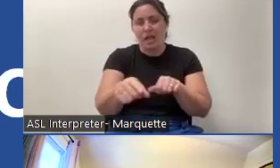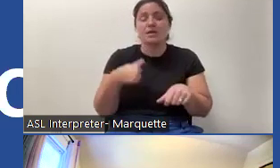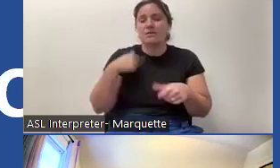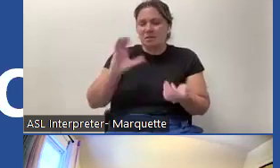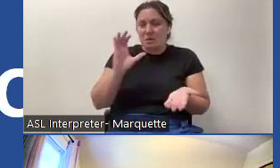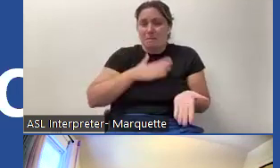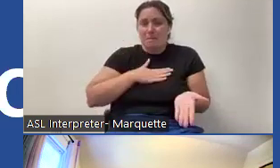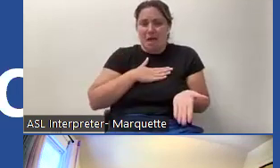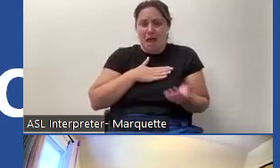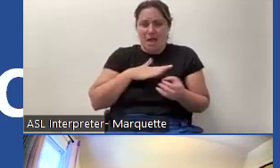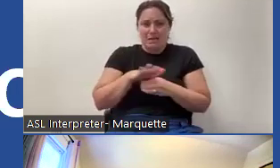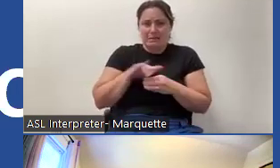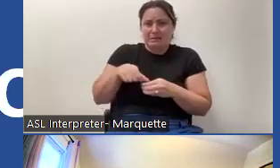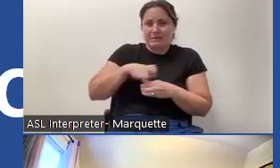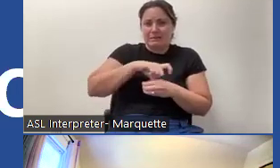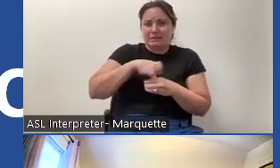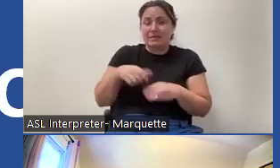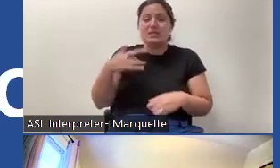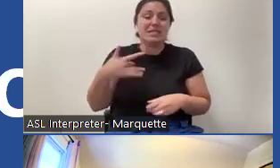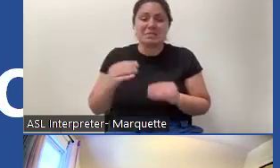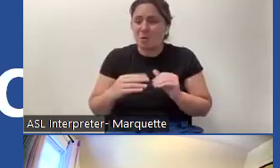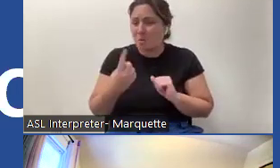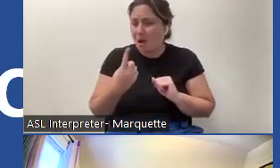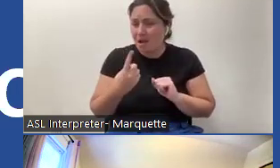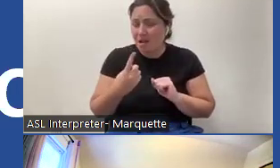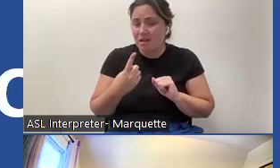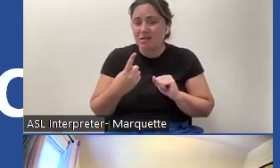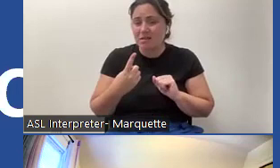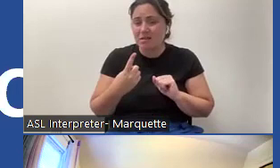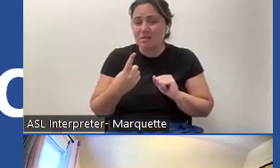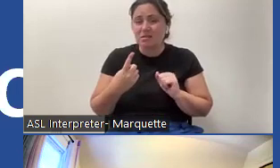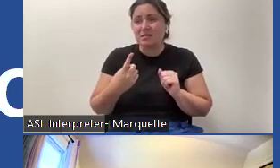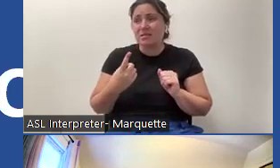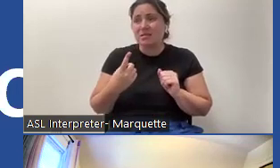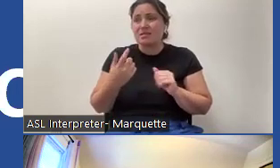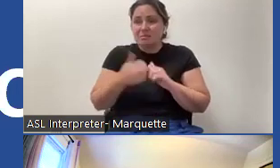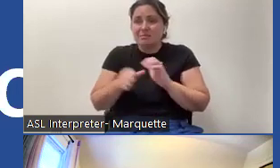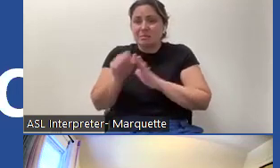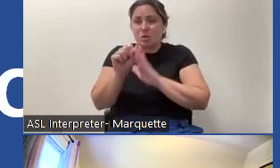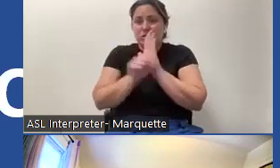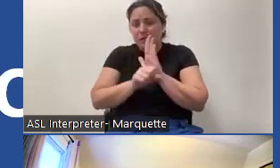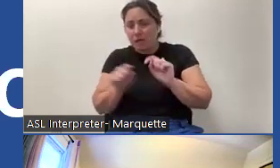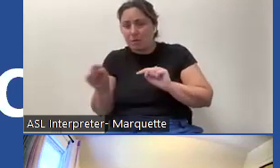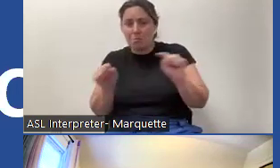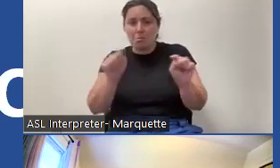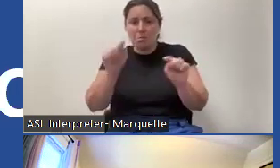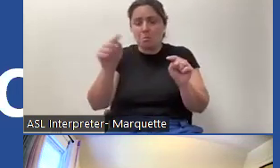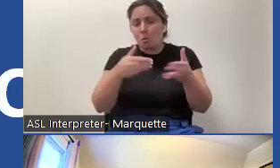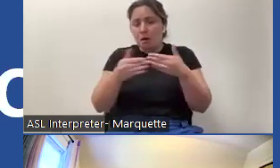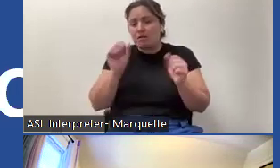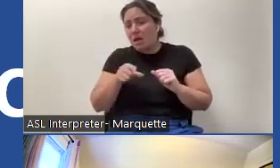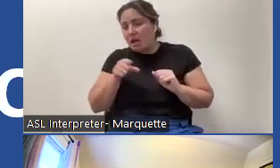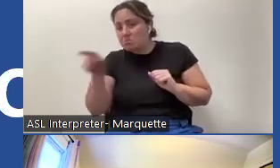is. Most times there is more than one center in a state. And so whatever center is closest to you is where